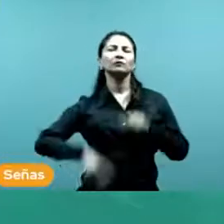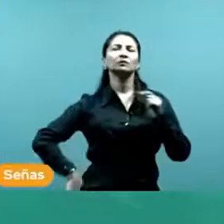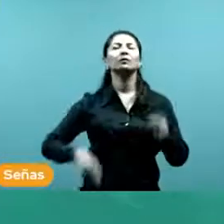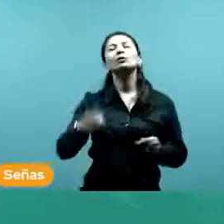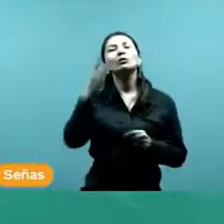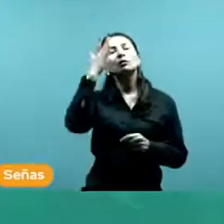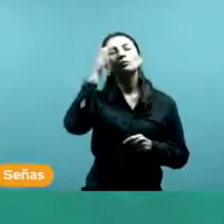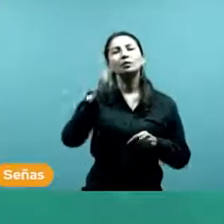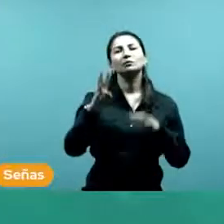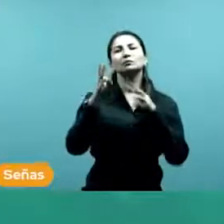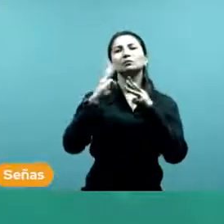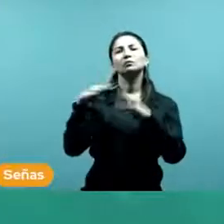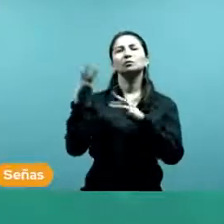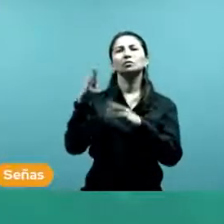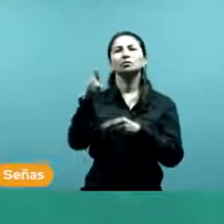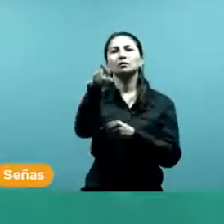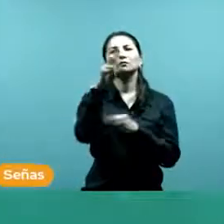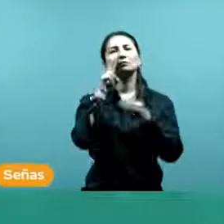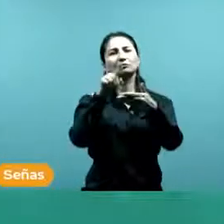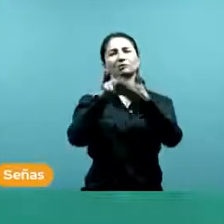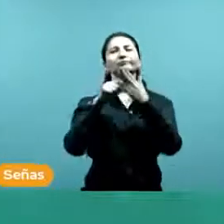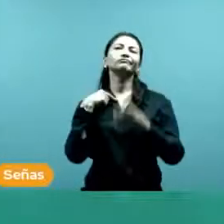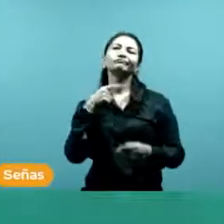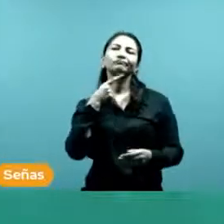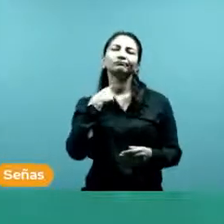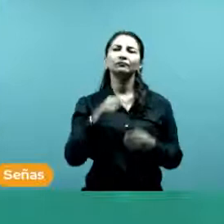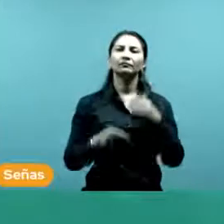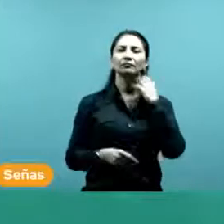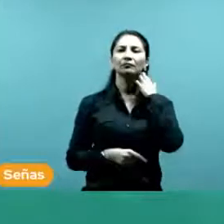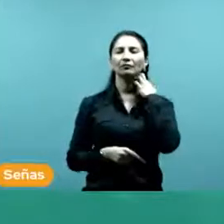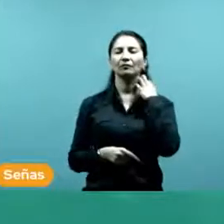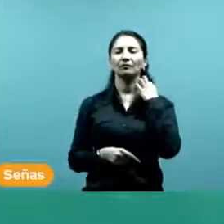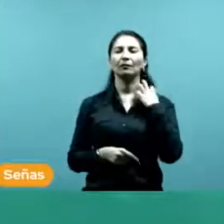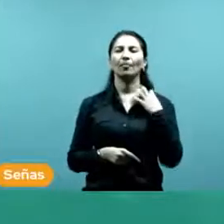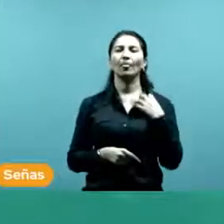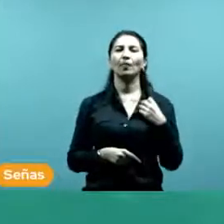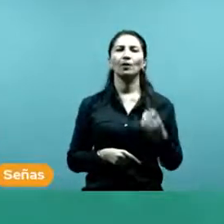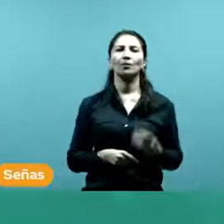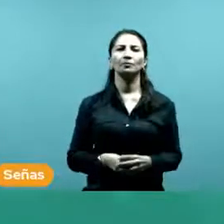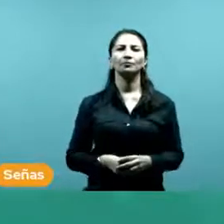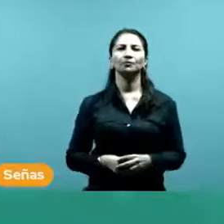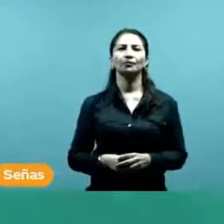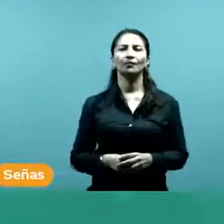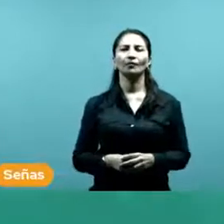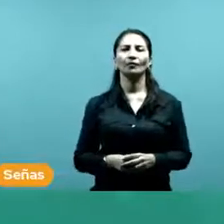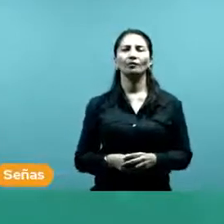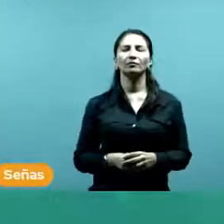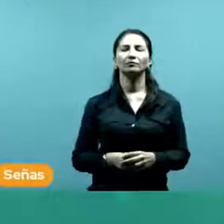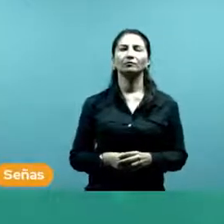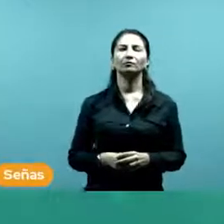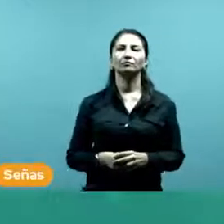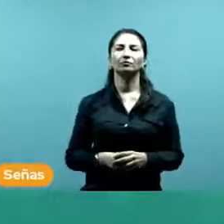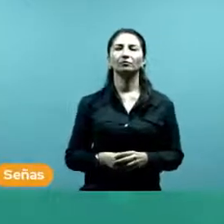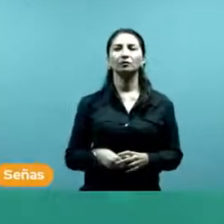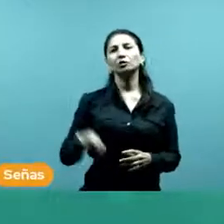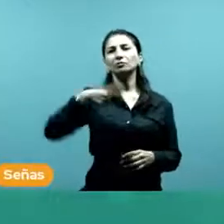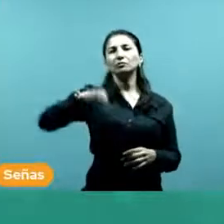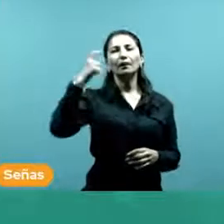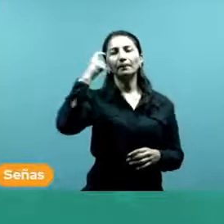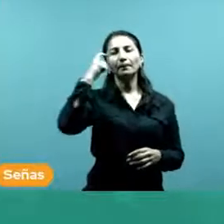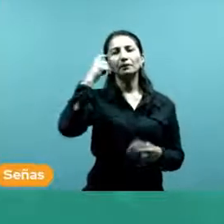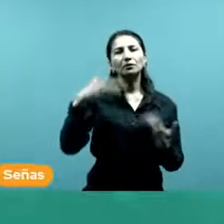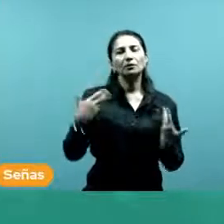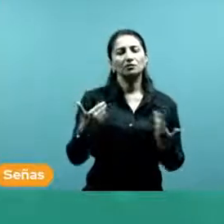que se evidencia en esta fotografía. But then we have to think, what is our responsibility? Pero tenemos que pensar también en nuestra